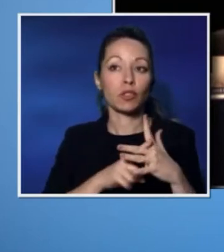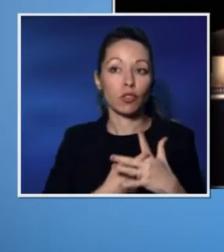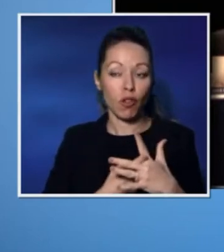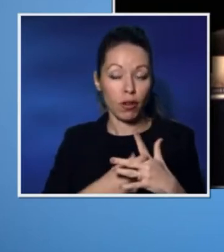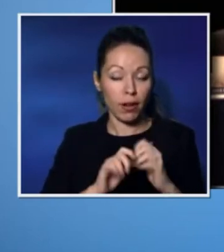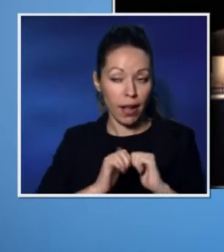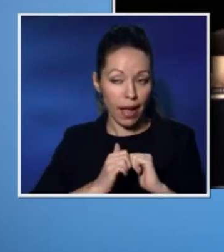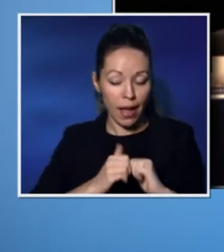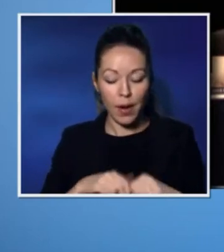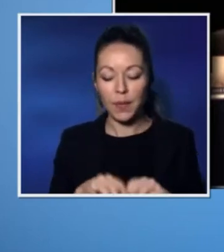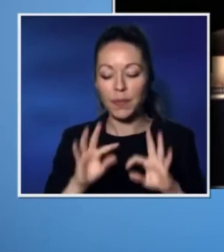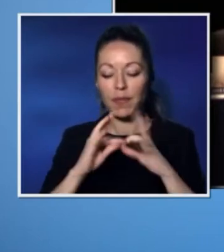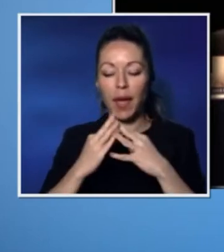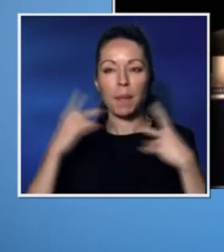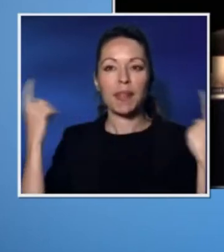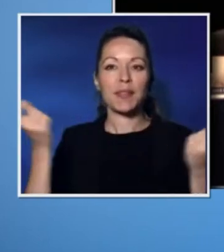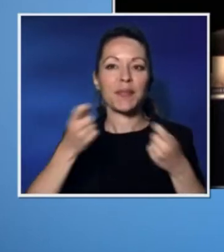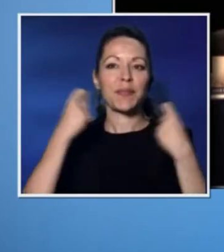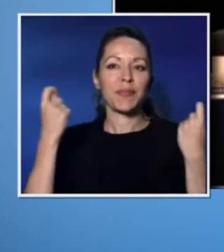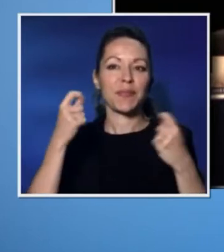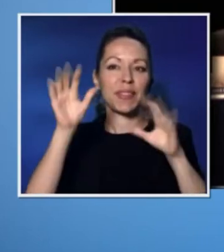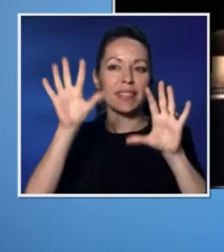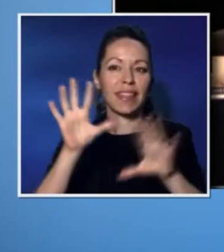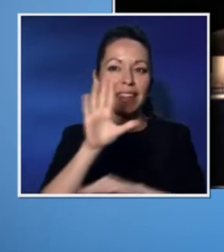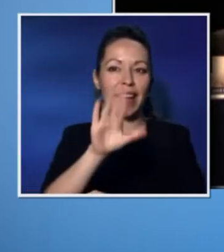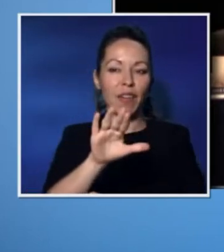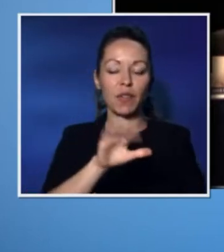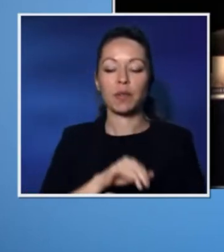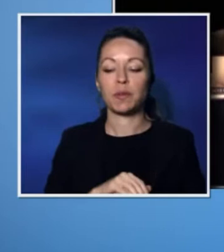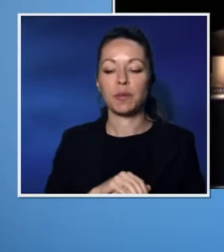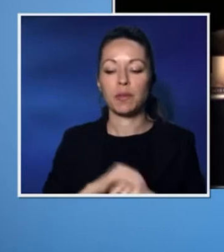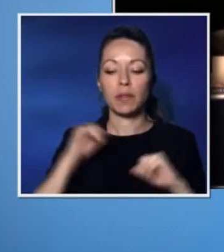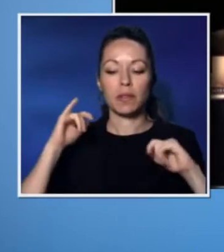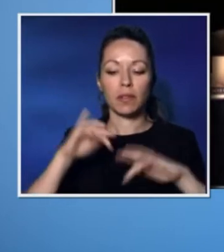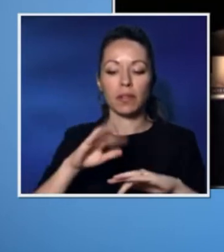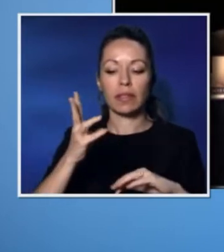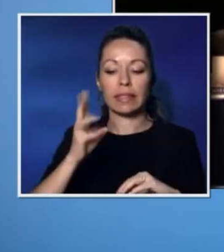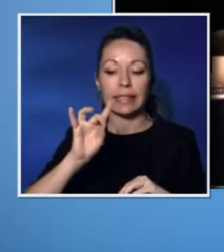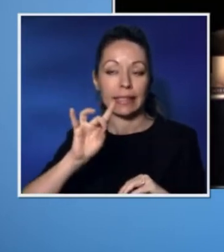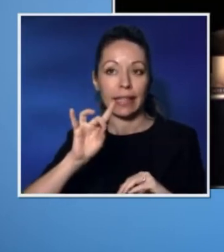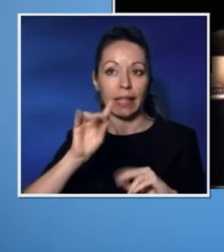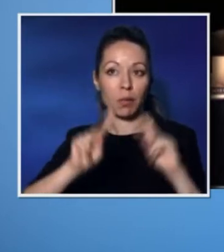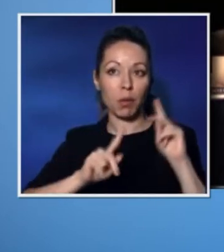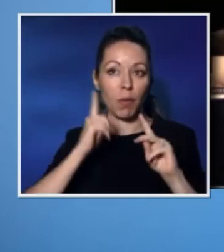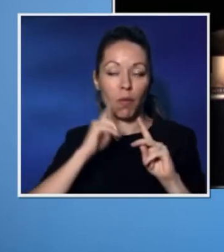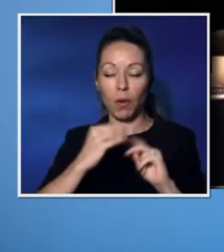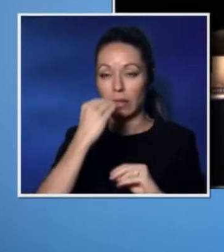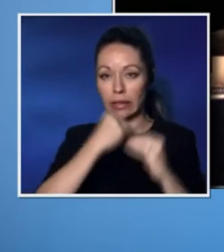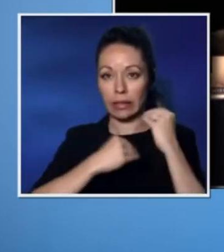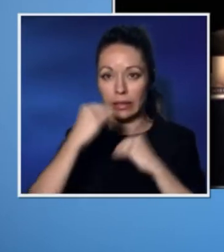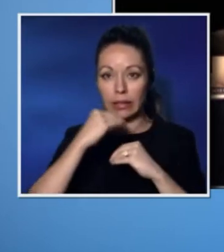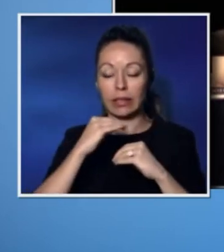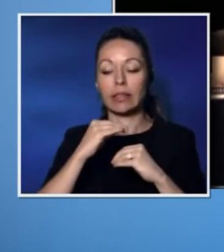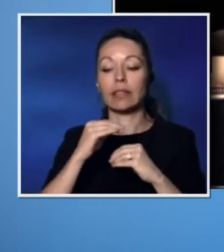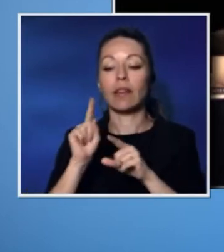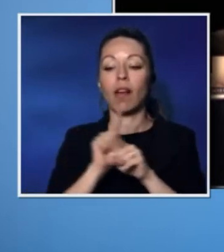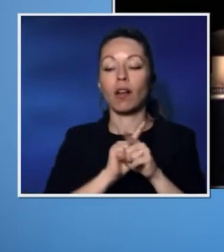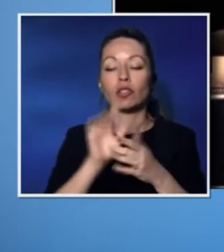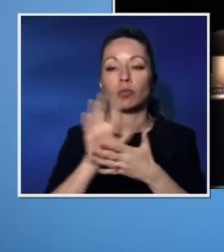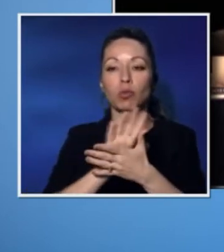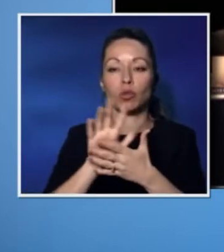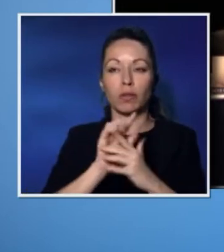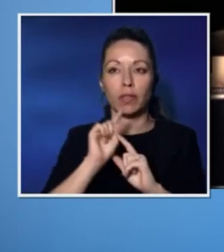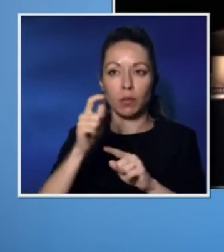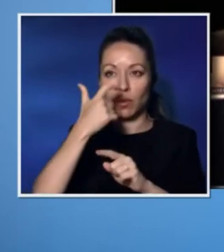family celebration on Sunday afternoon. 68 people joined us for dinner and a trip to a local movie theater for an